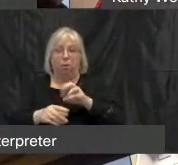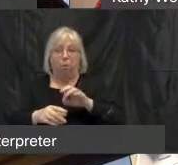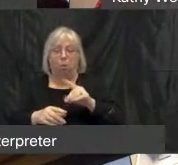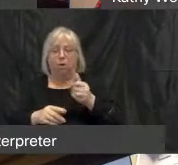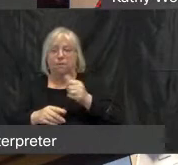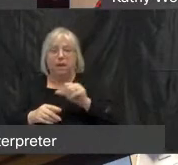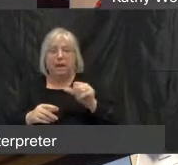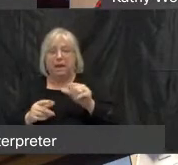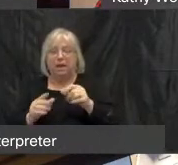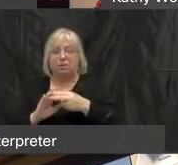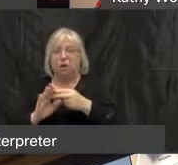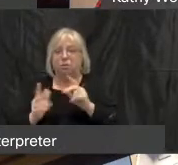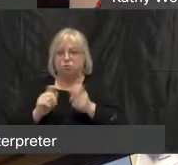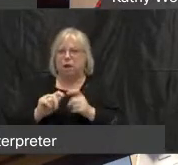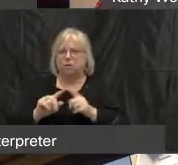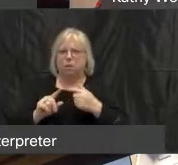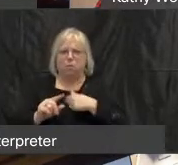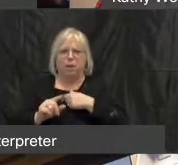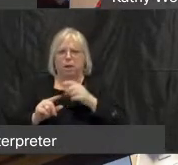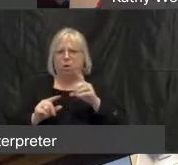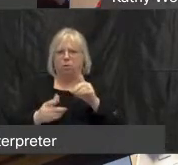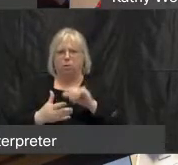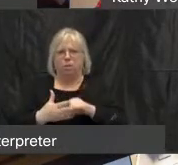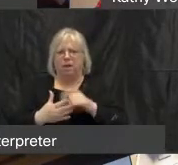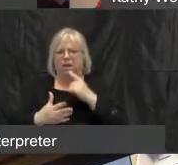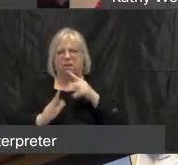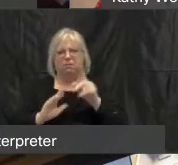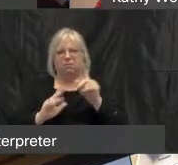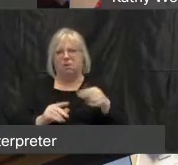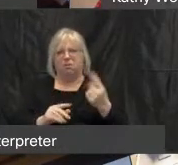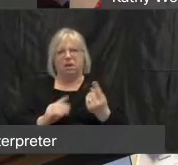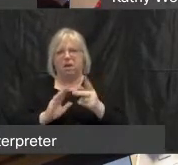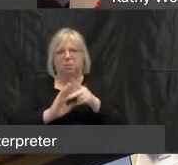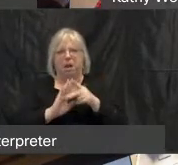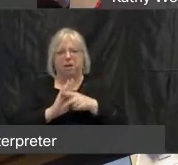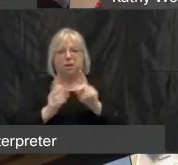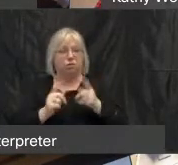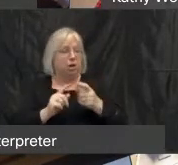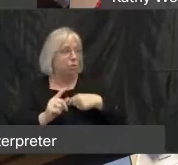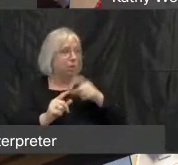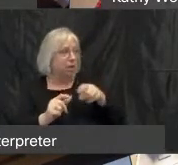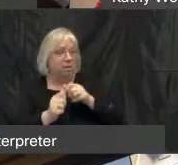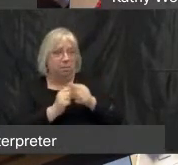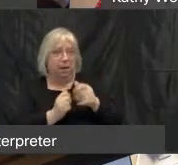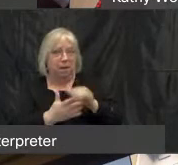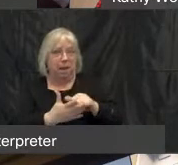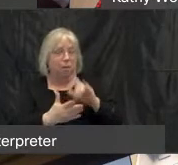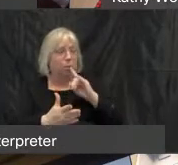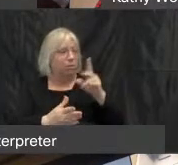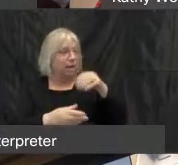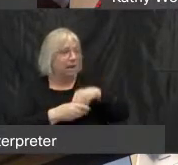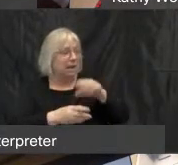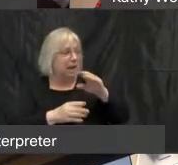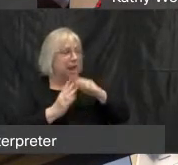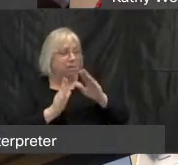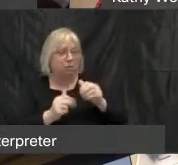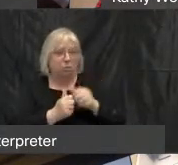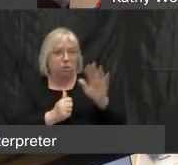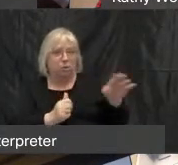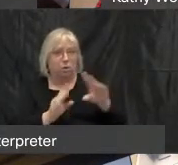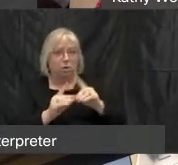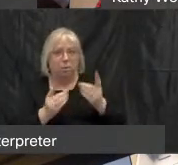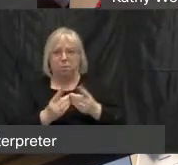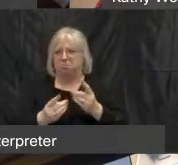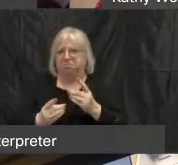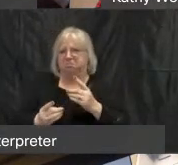zoning change, but we go ahead and notify that. So that's just a policy change that can be implemented. We need to pass that, or is that in-house with your department? That's